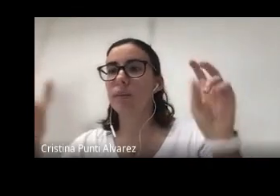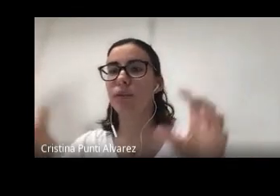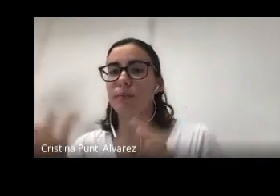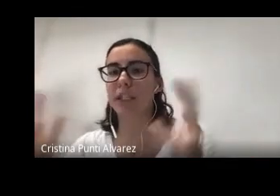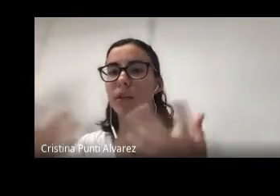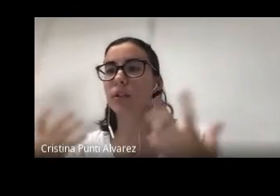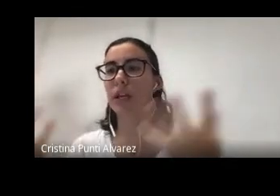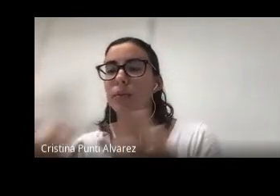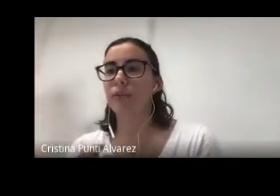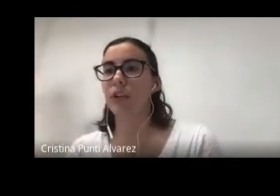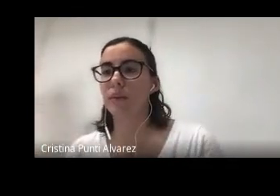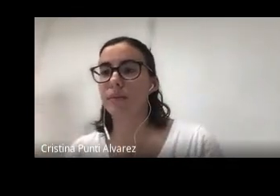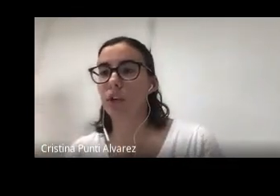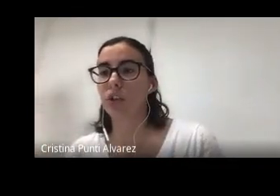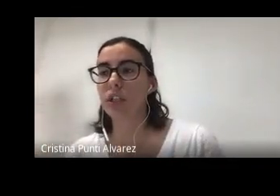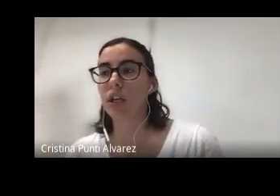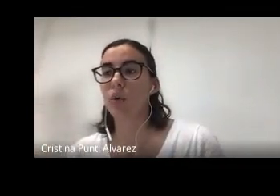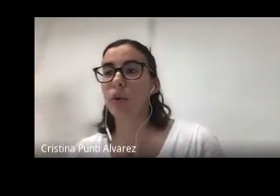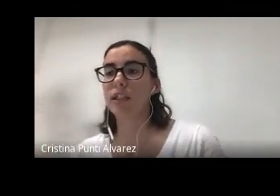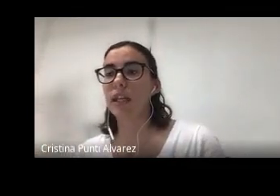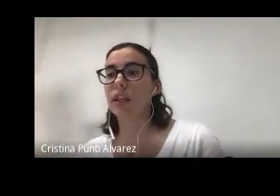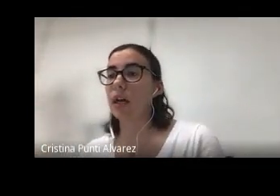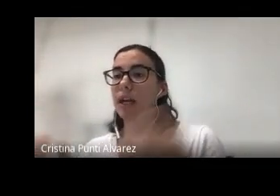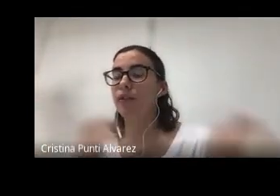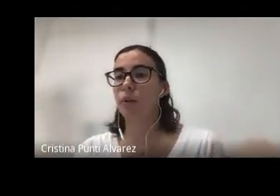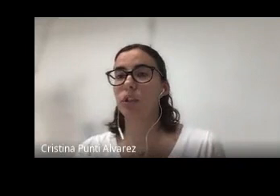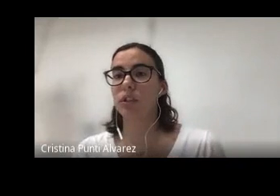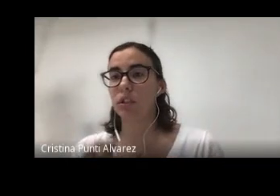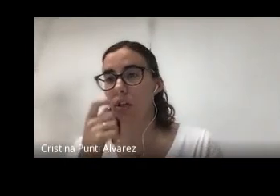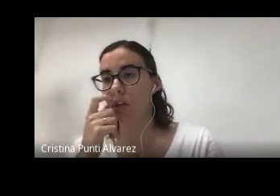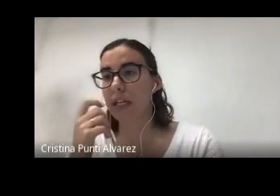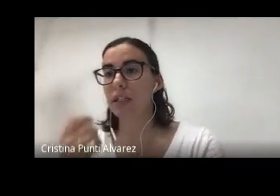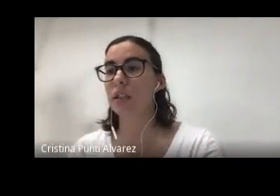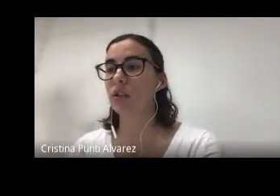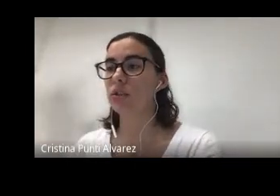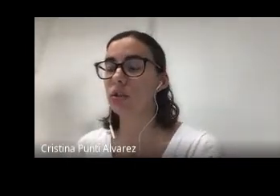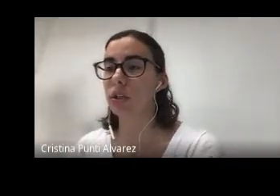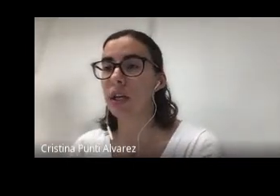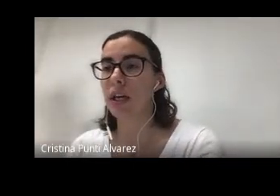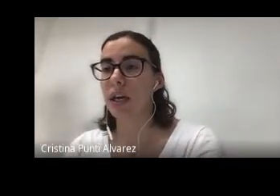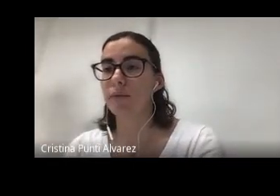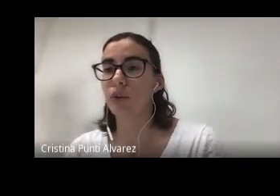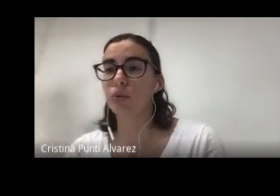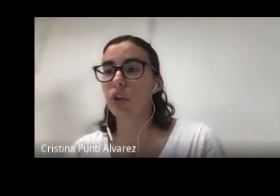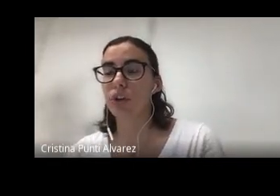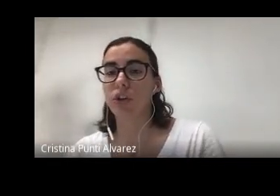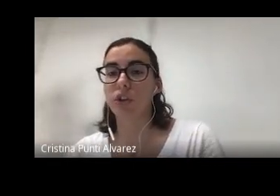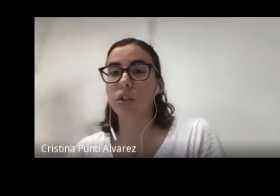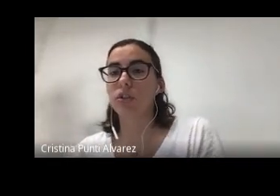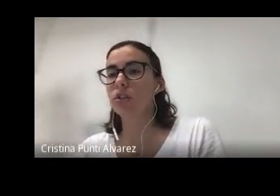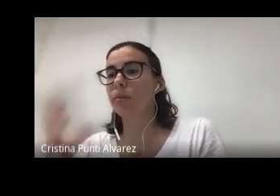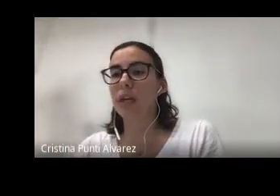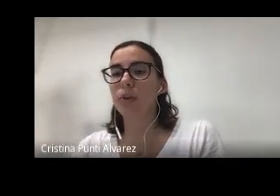this type of Metaverse type of content, we can see that apart from all these other tasks, they also focus